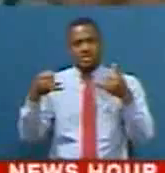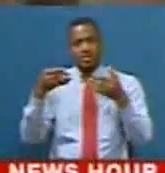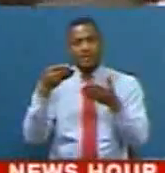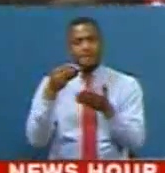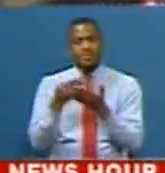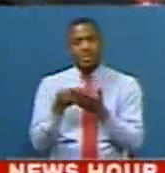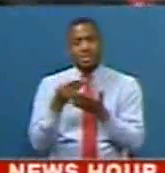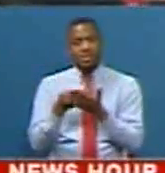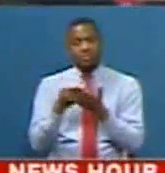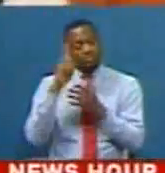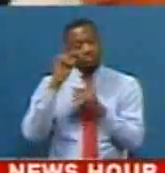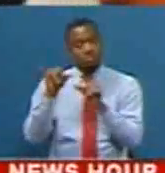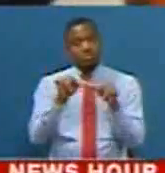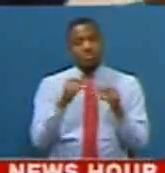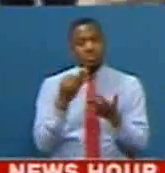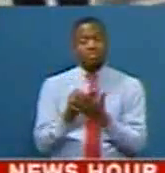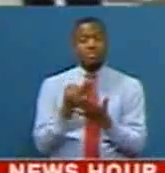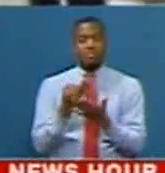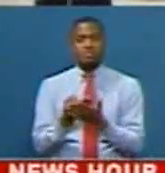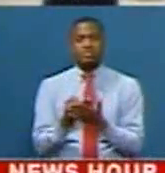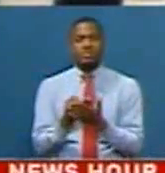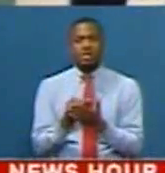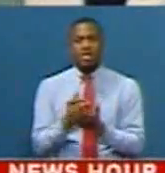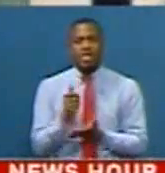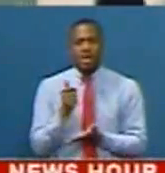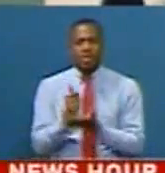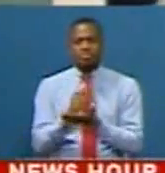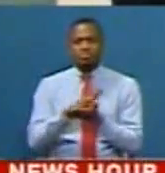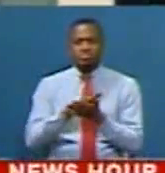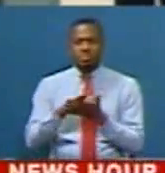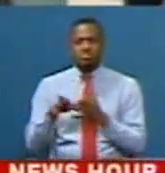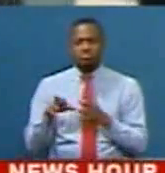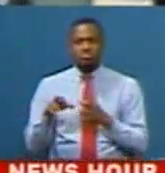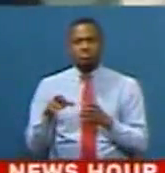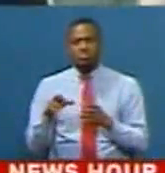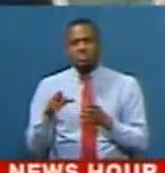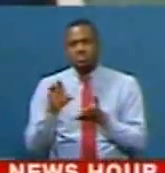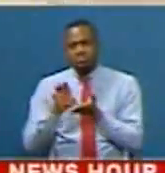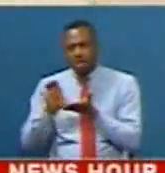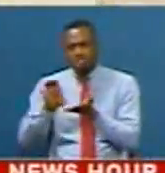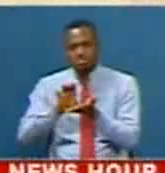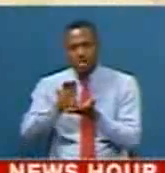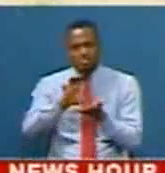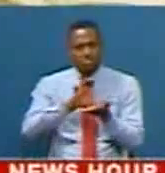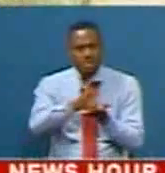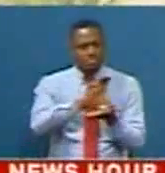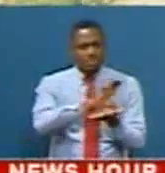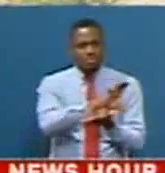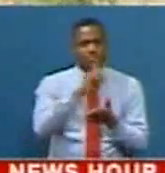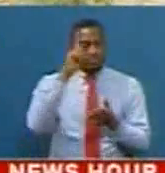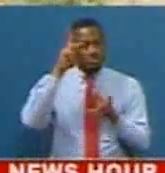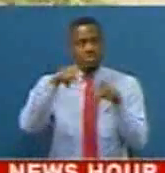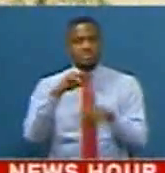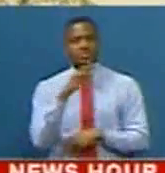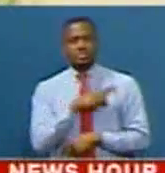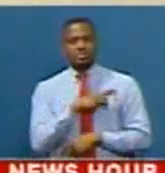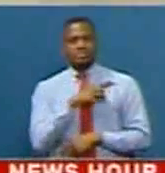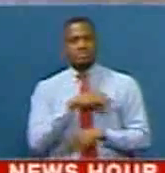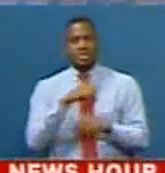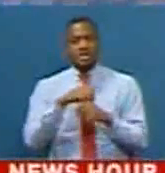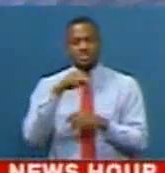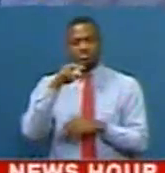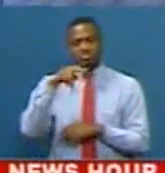disbursement and management of the fund to provide clear rules for payment to beneficiaries at a ceremony in